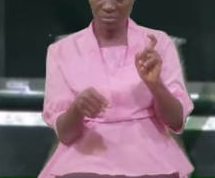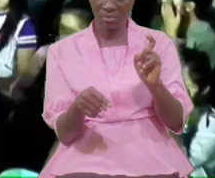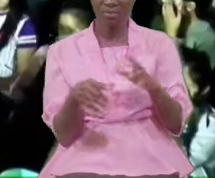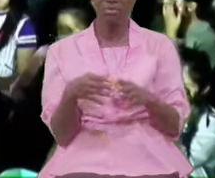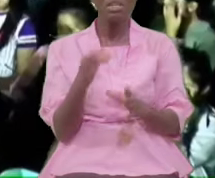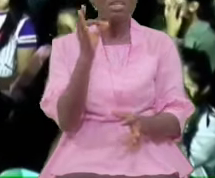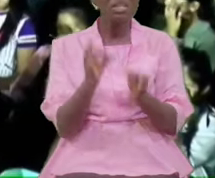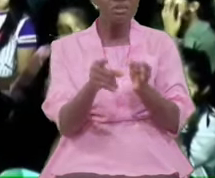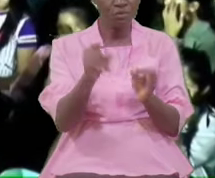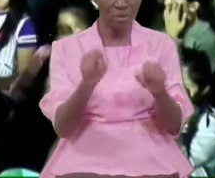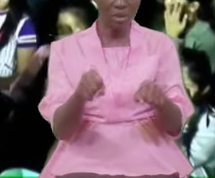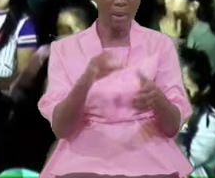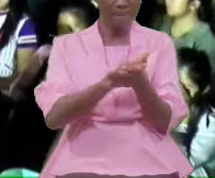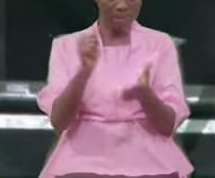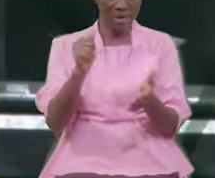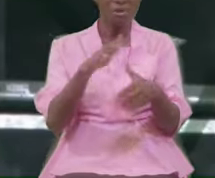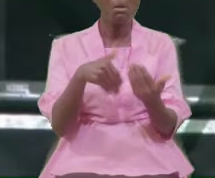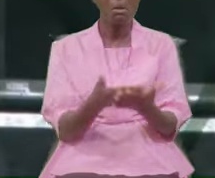if all